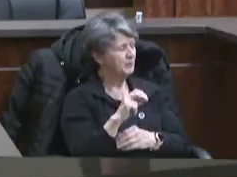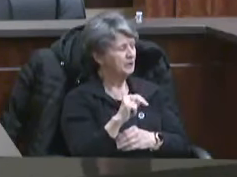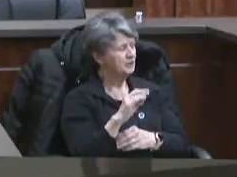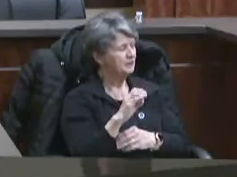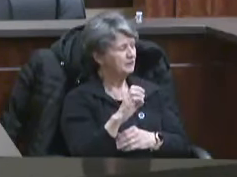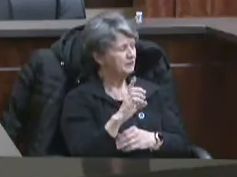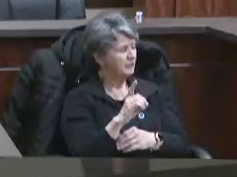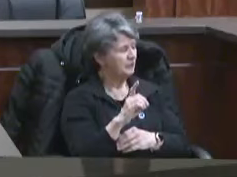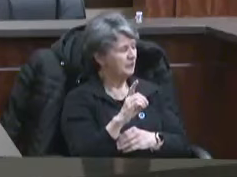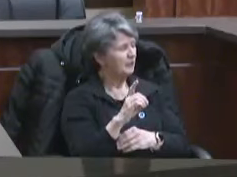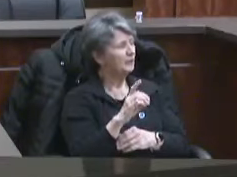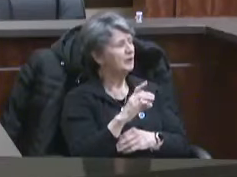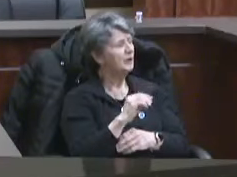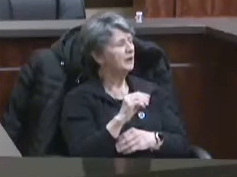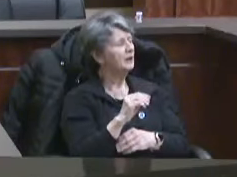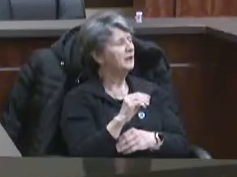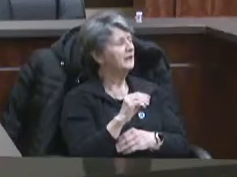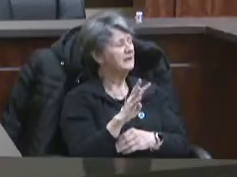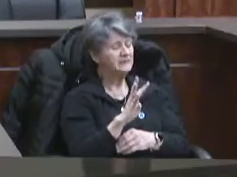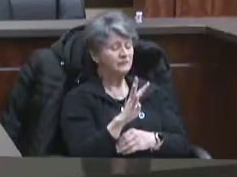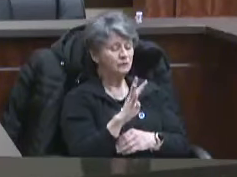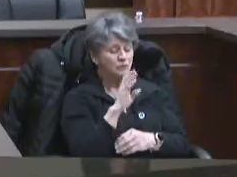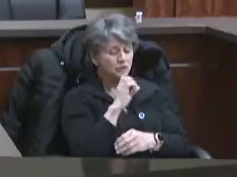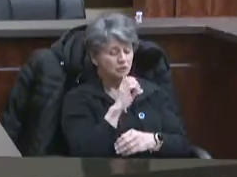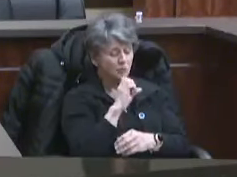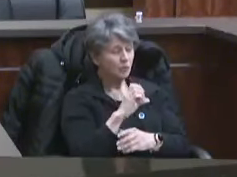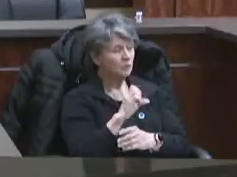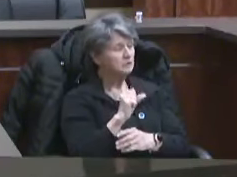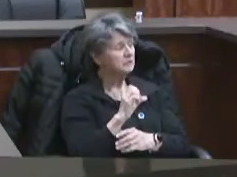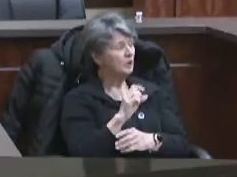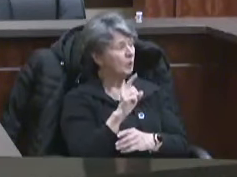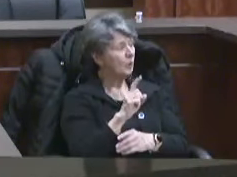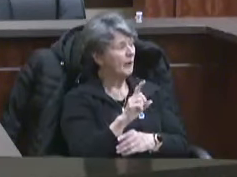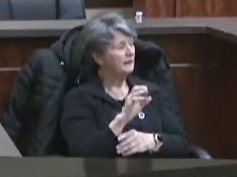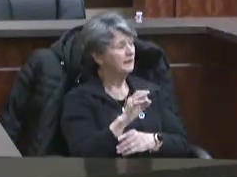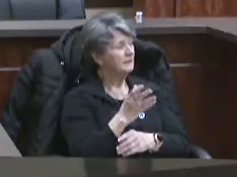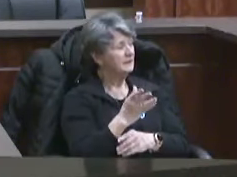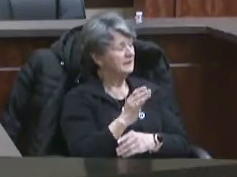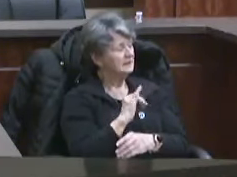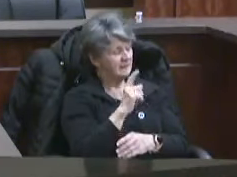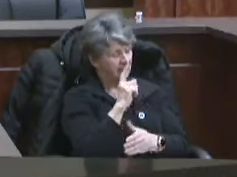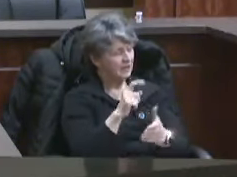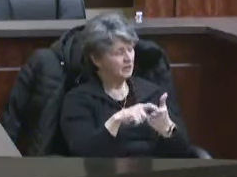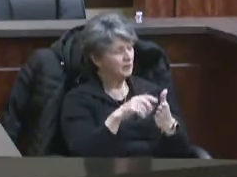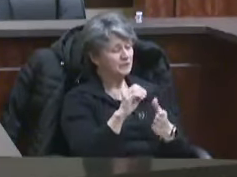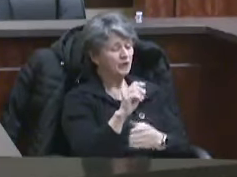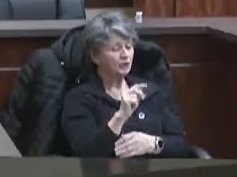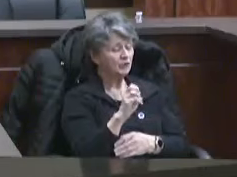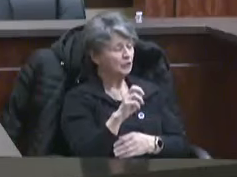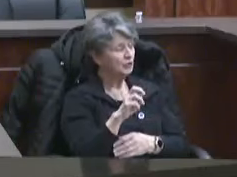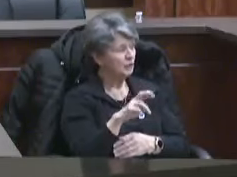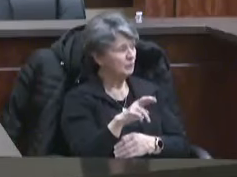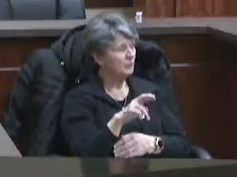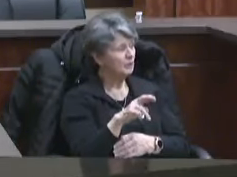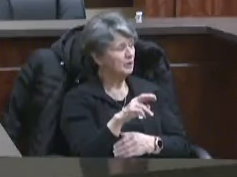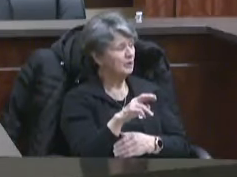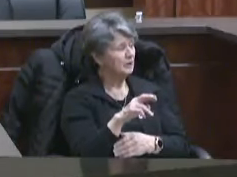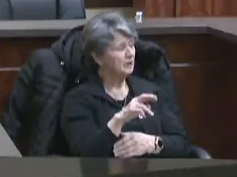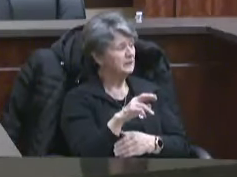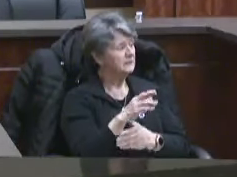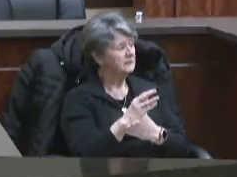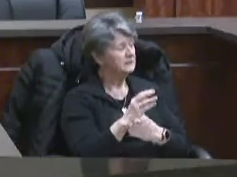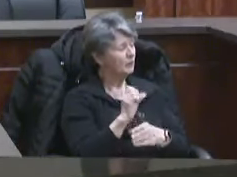and he's 4 years old, just had a birthday. So one of the things that I noticed in October was that there was some work going on